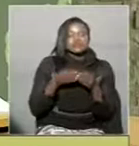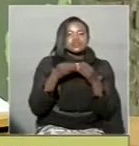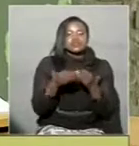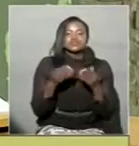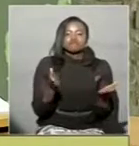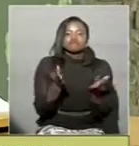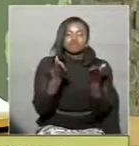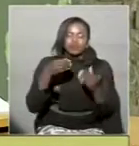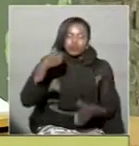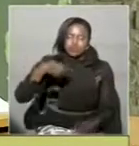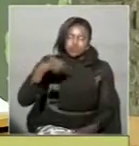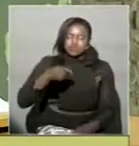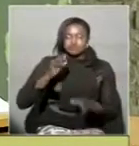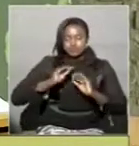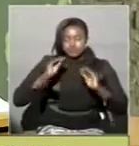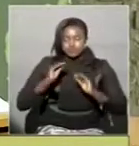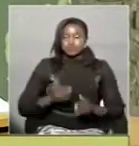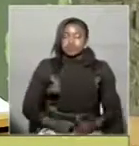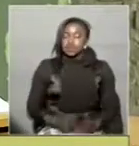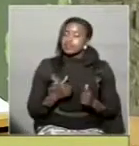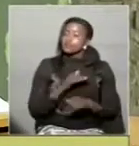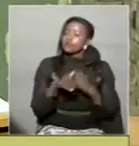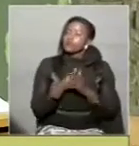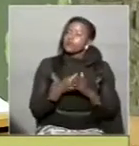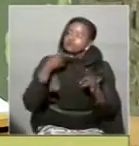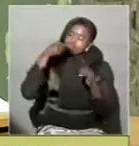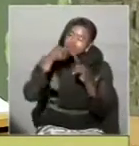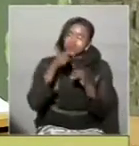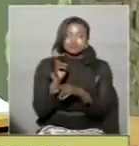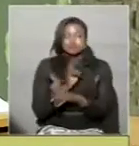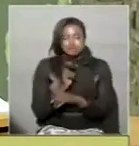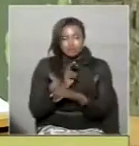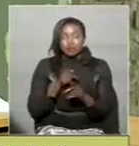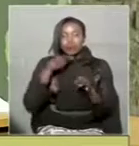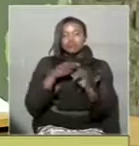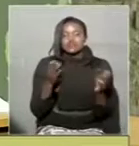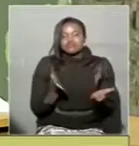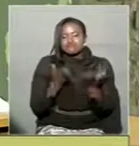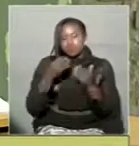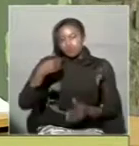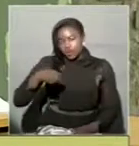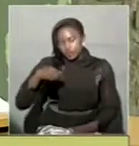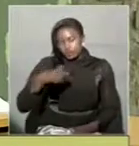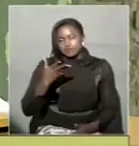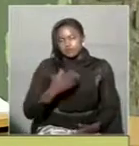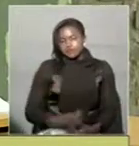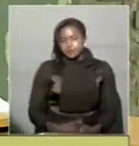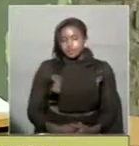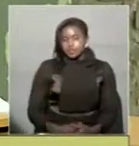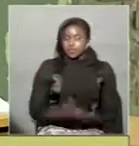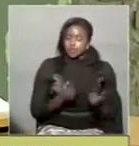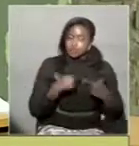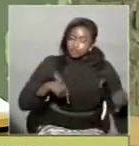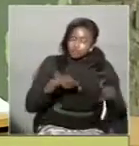of quality of education. Actually, the whole purpose of inspection is to improve the quality of provision. So we do train